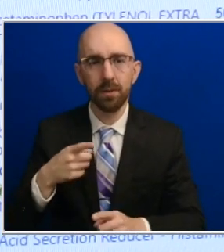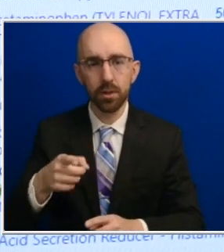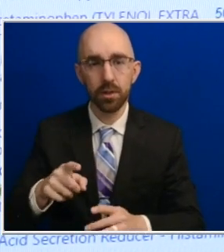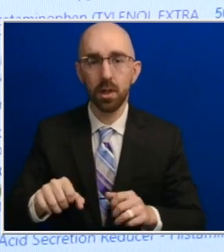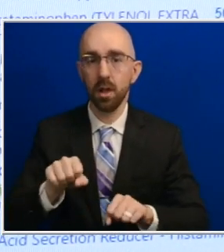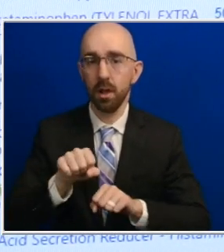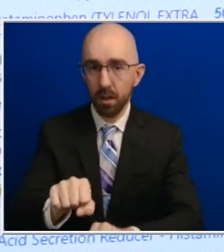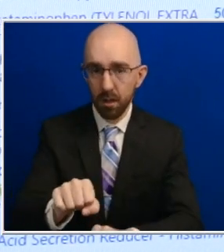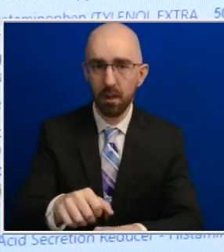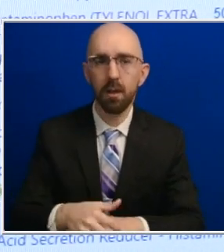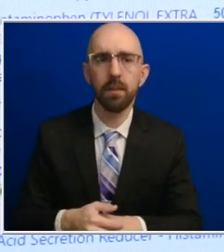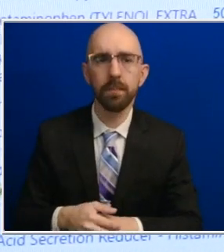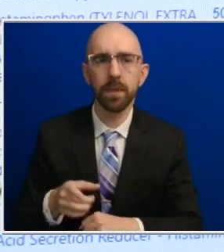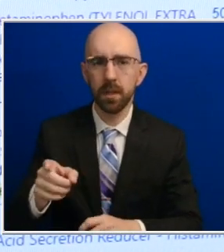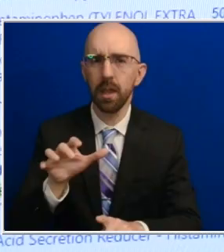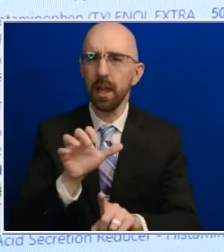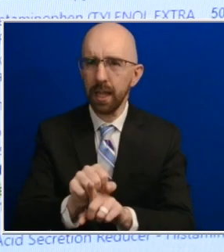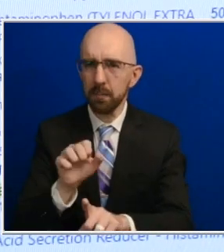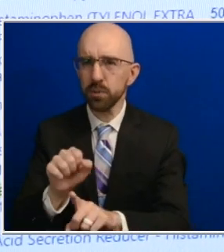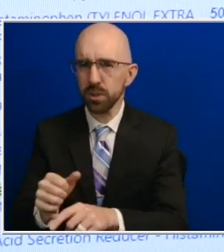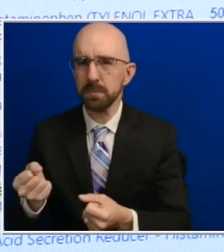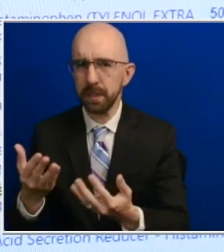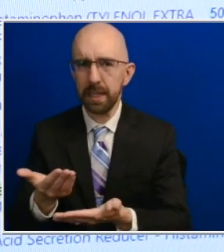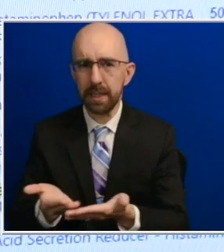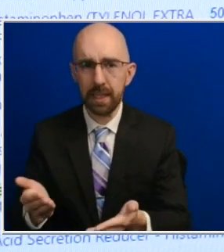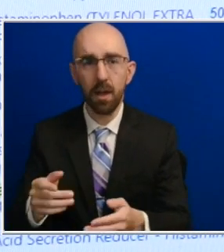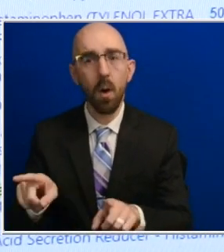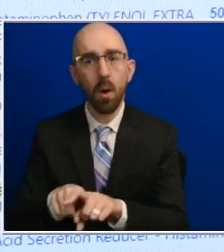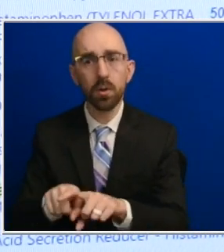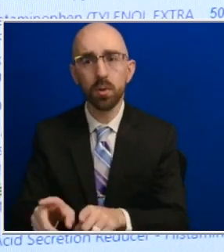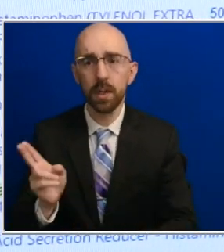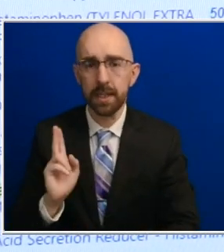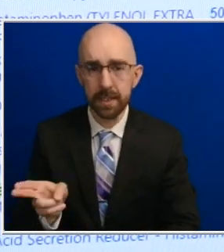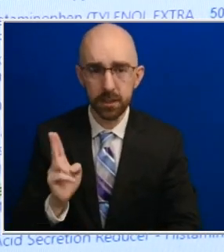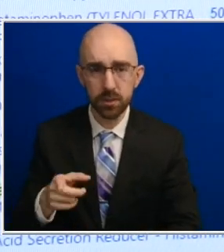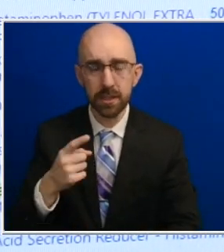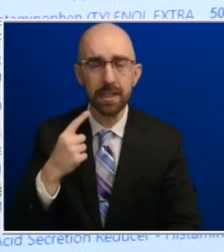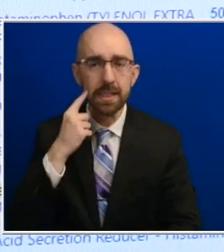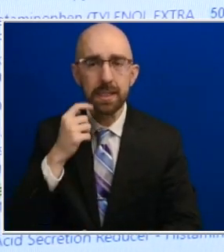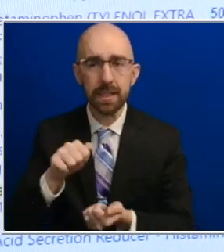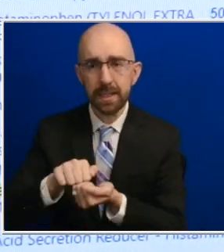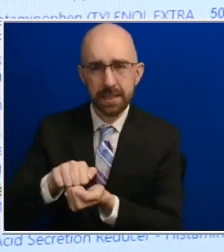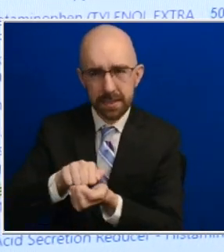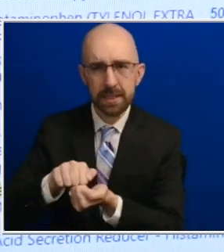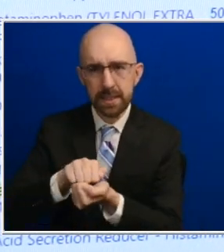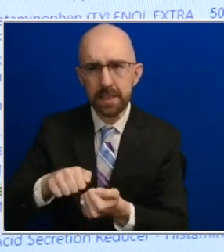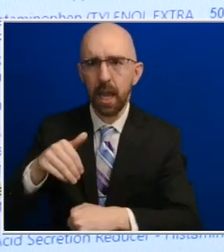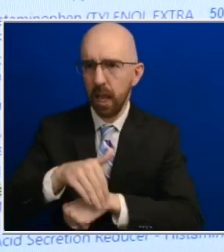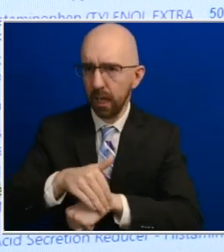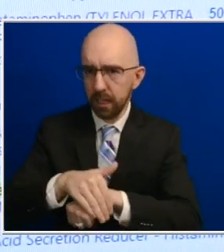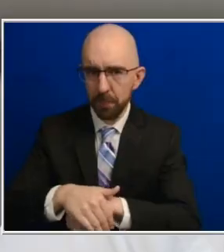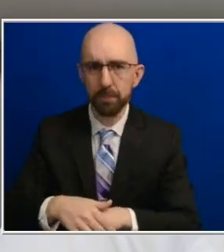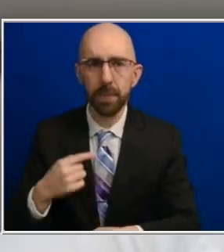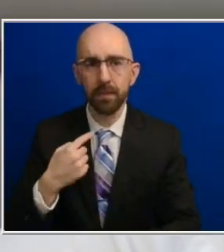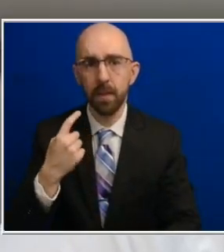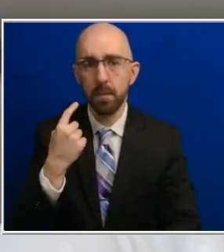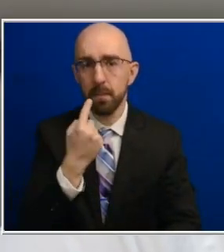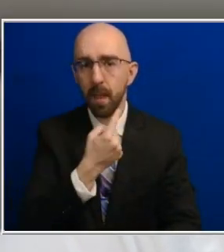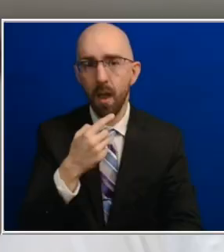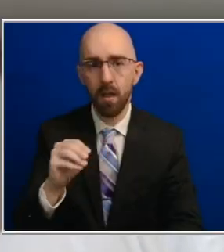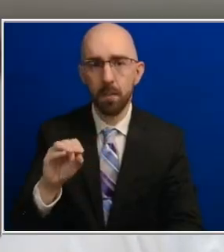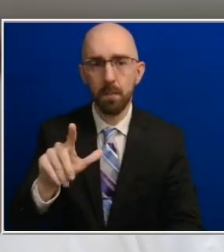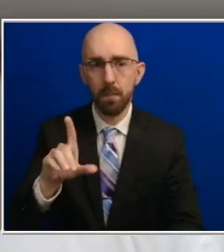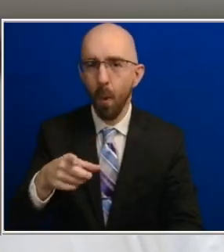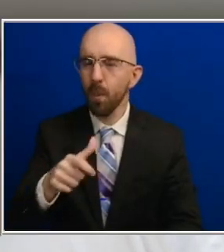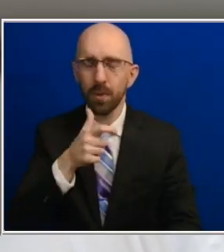a lot of the key episodes. It also talks about your history, right? You grind your teeth at night, you have a mouth mold, but maybe don't wear it as often as you should,